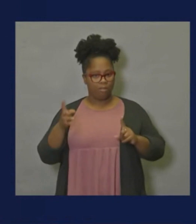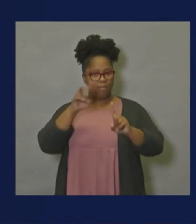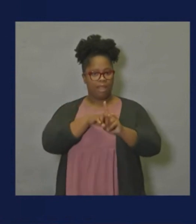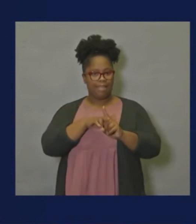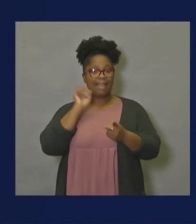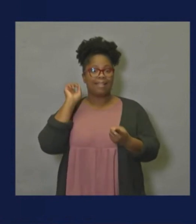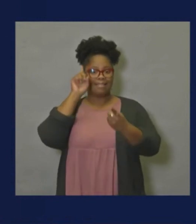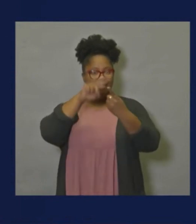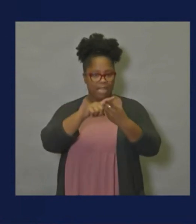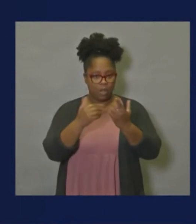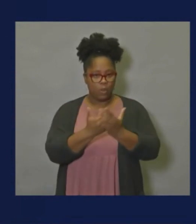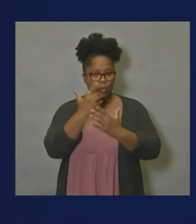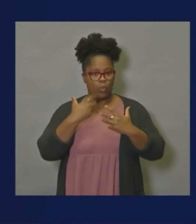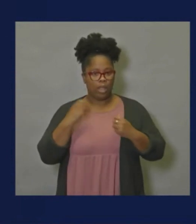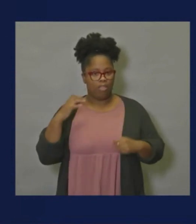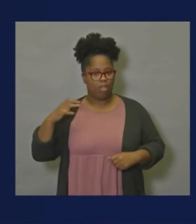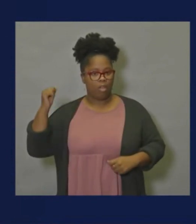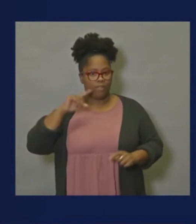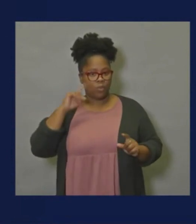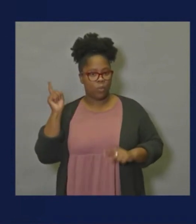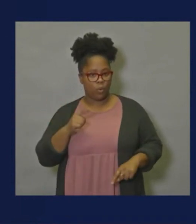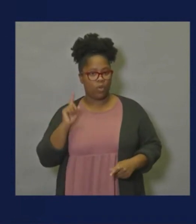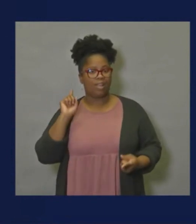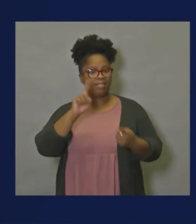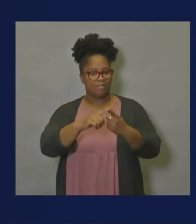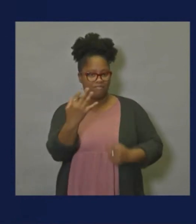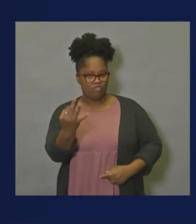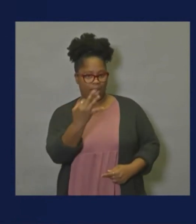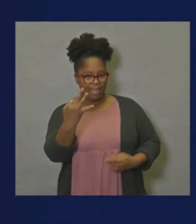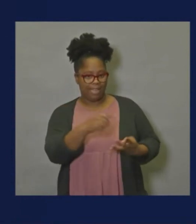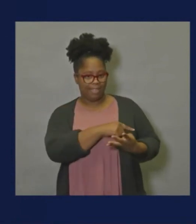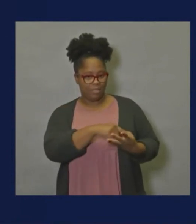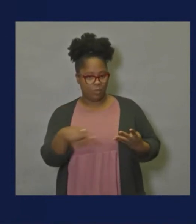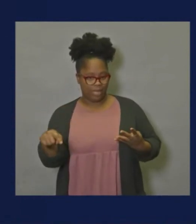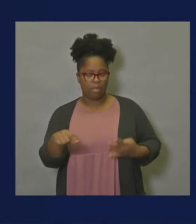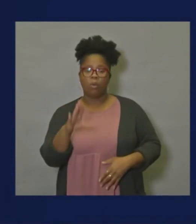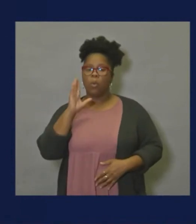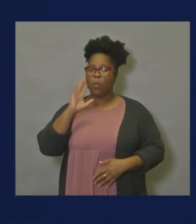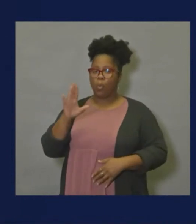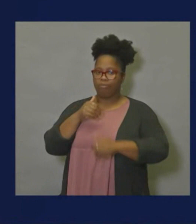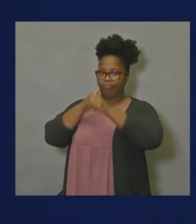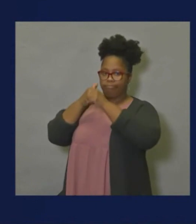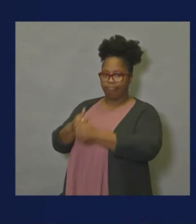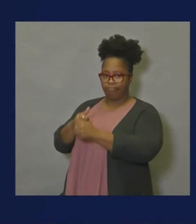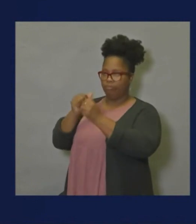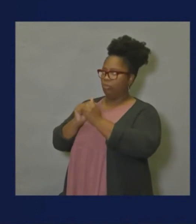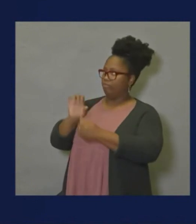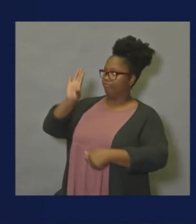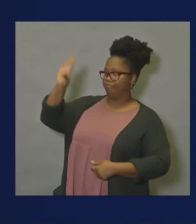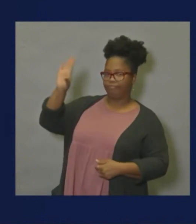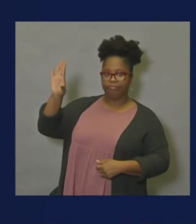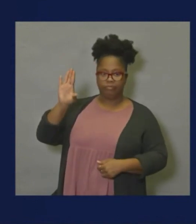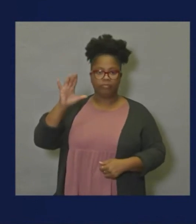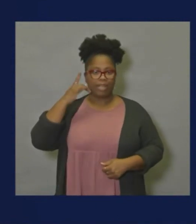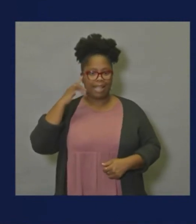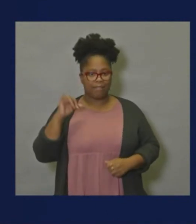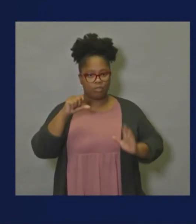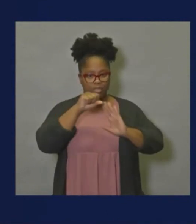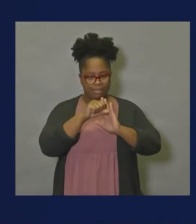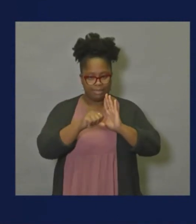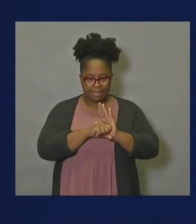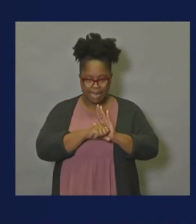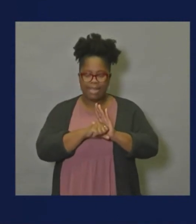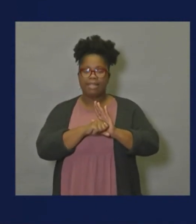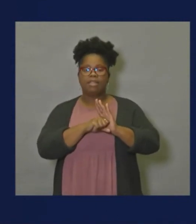batting cages, miniature golf, and go-karts may reopen at 50% as well. Leisure travel and tourism